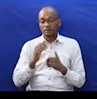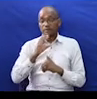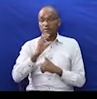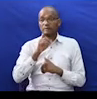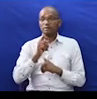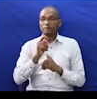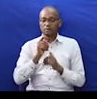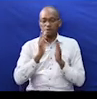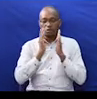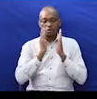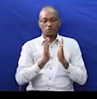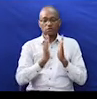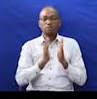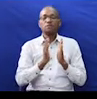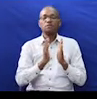constant